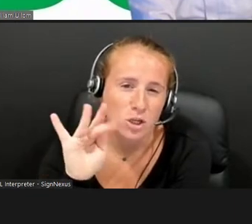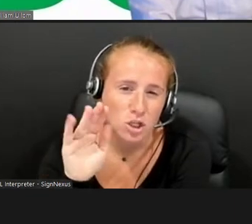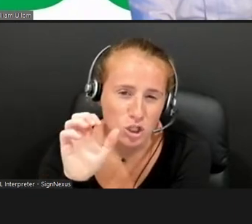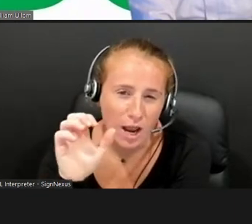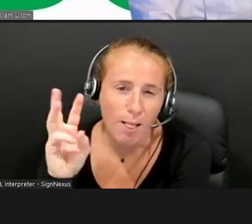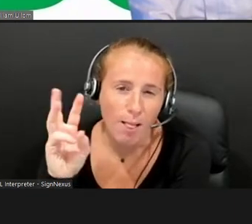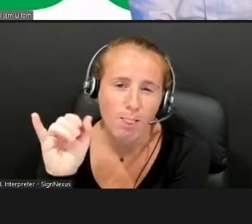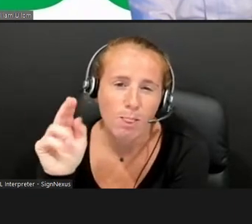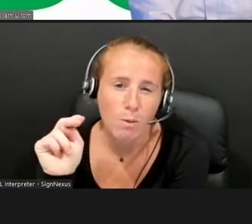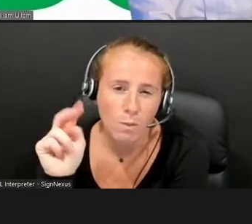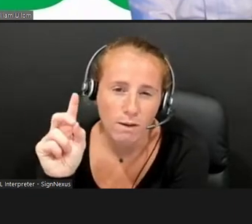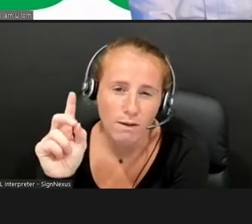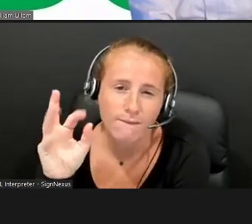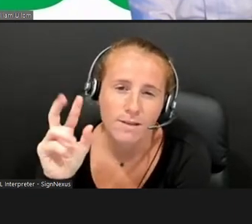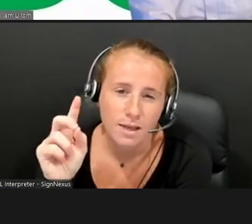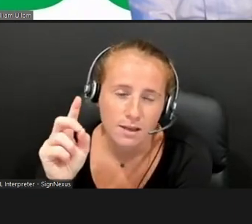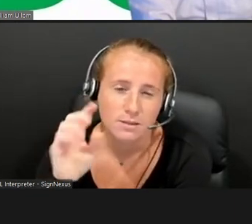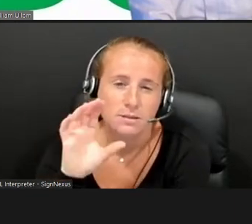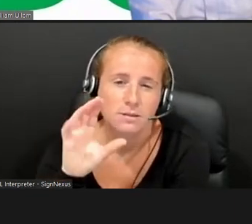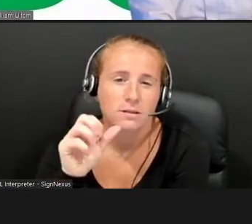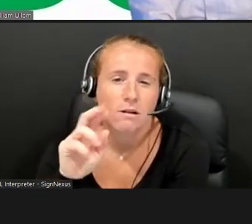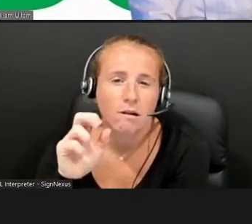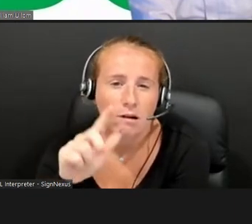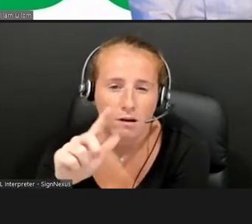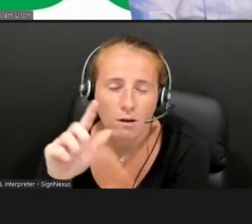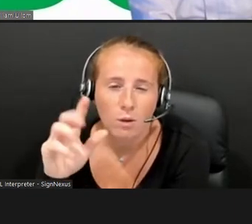Carl chowski